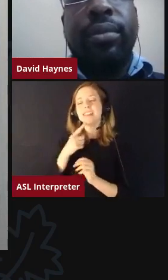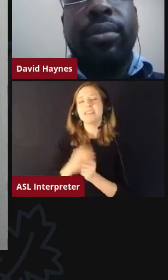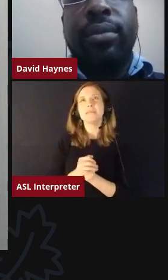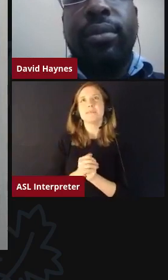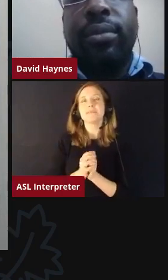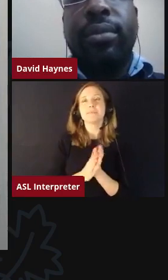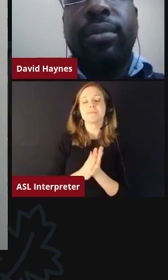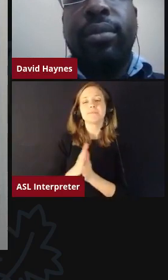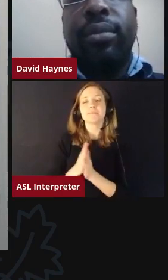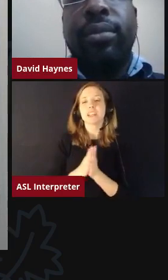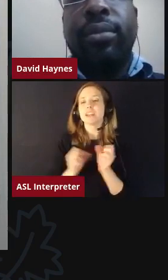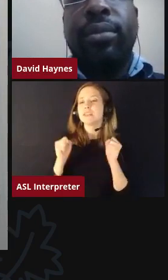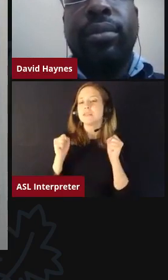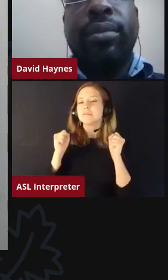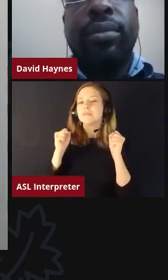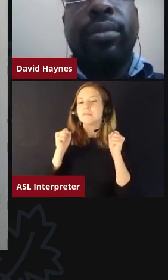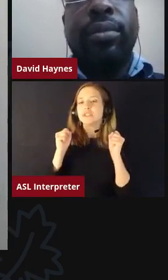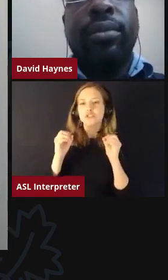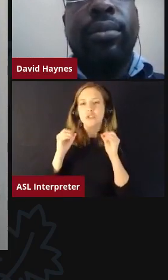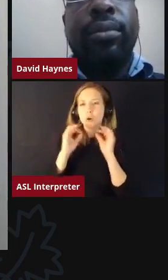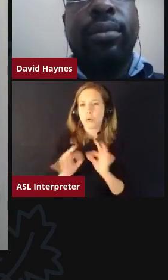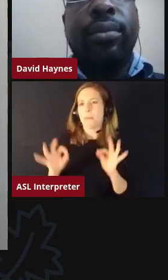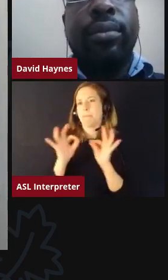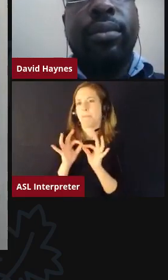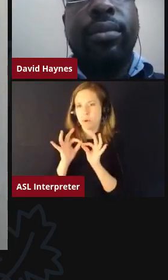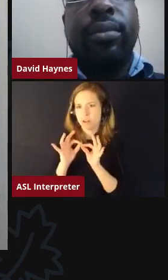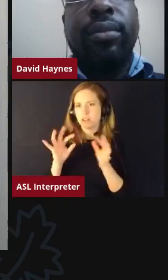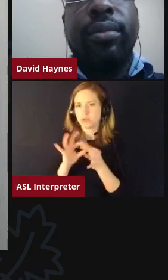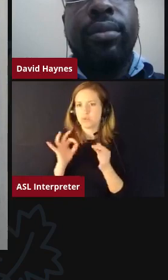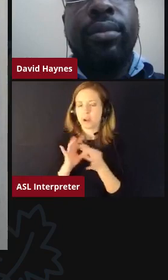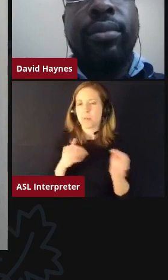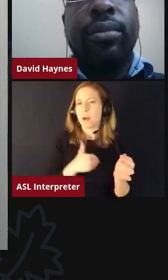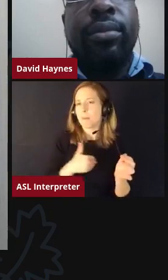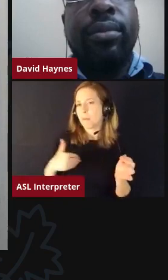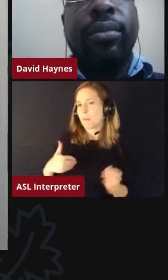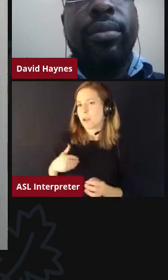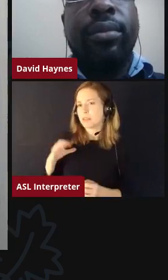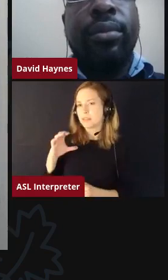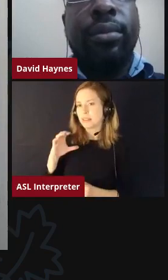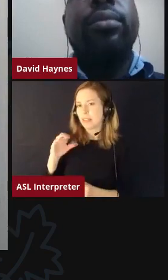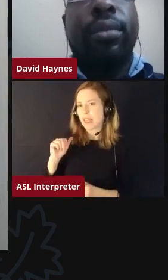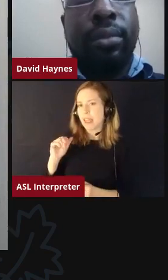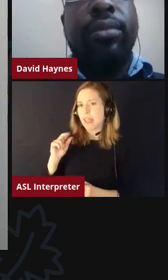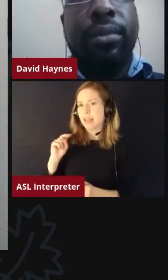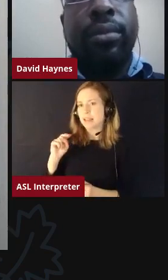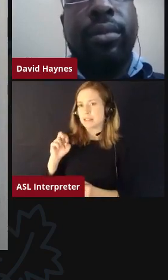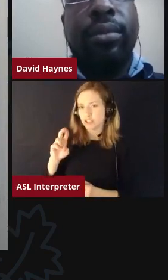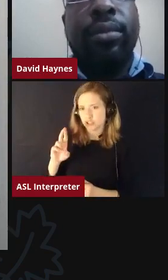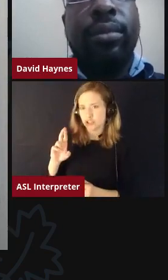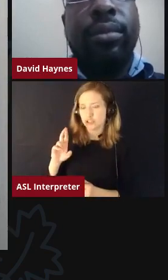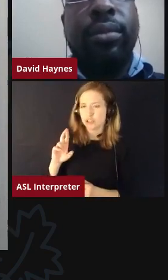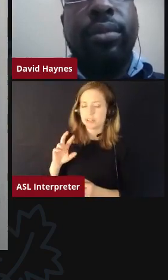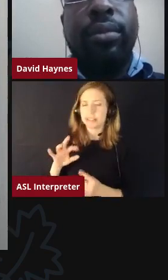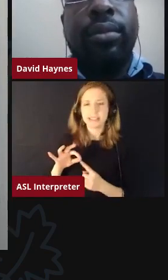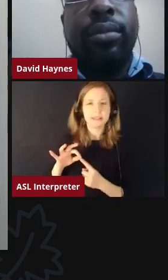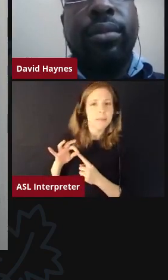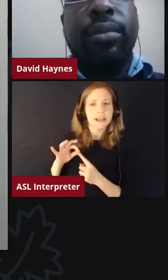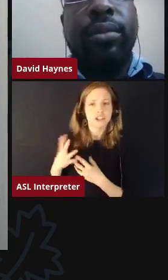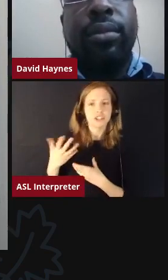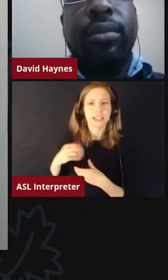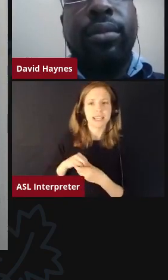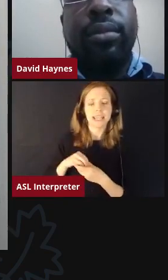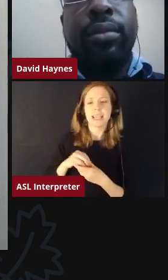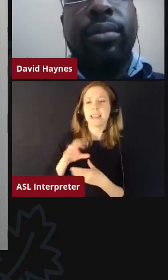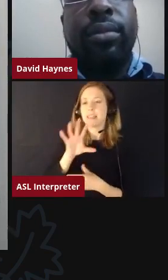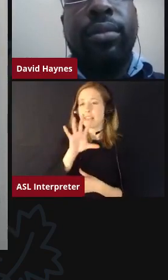to talk about breast cancer, especially in the African American and